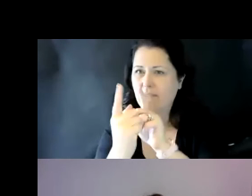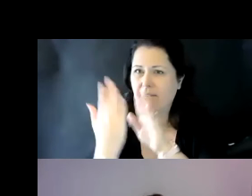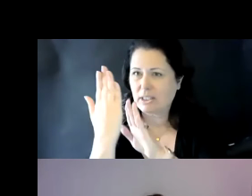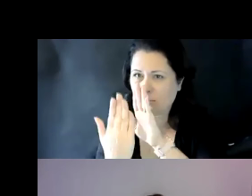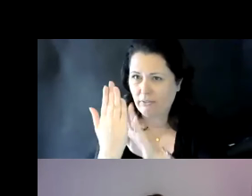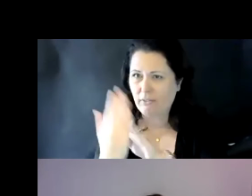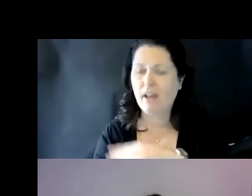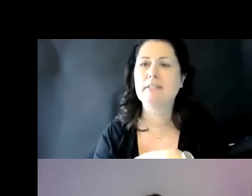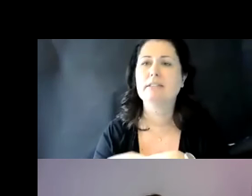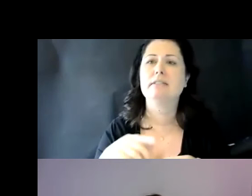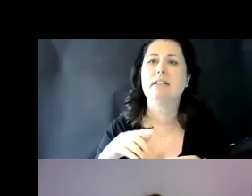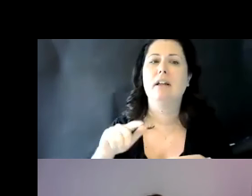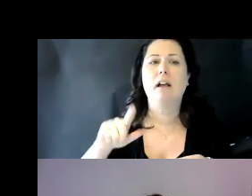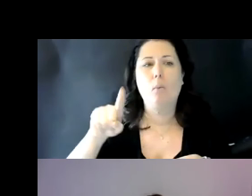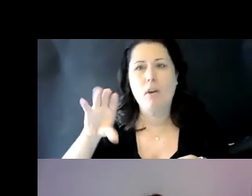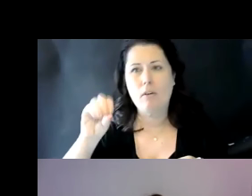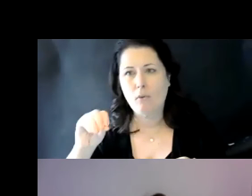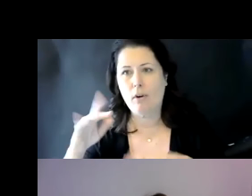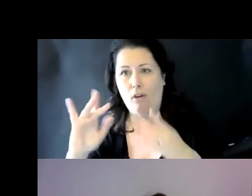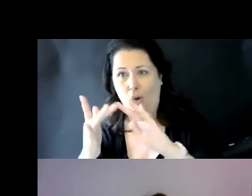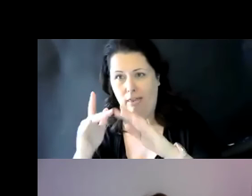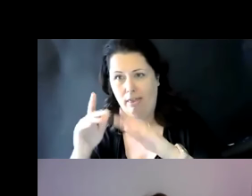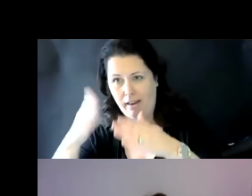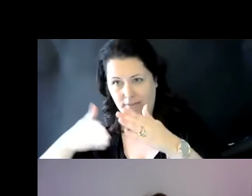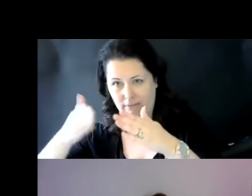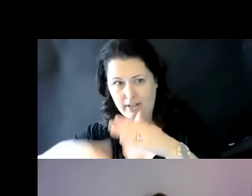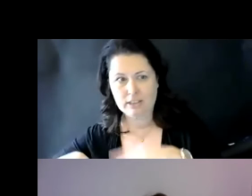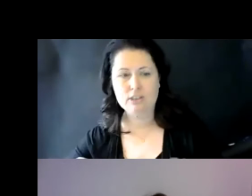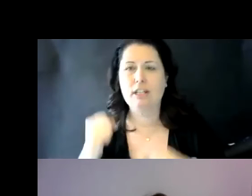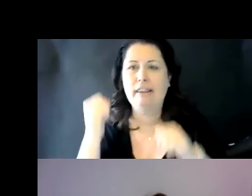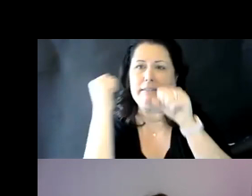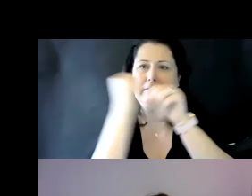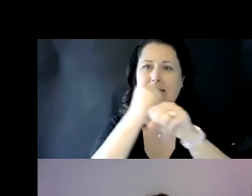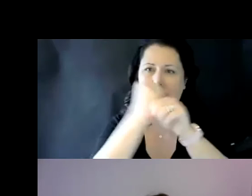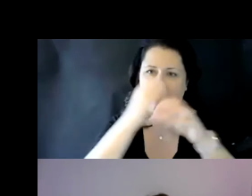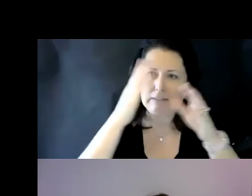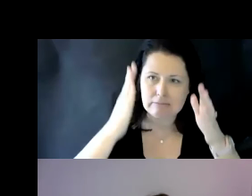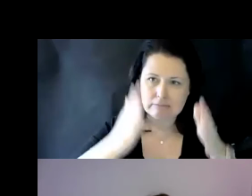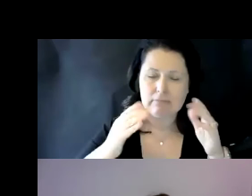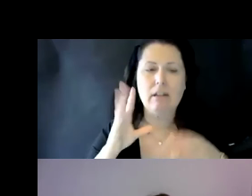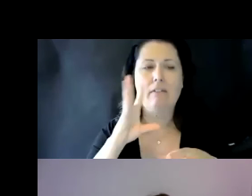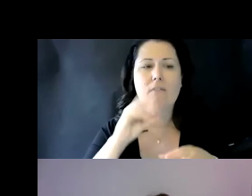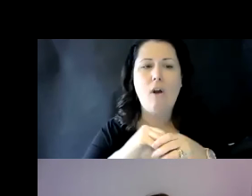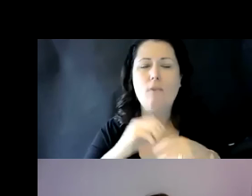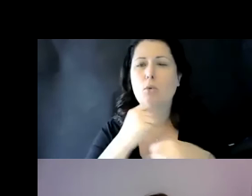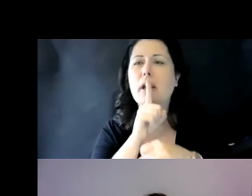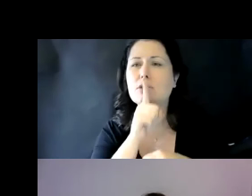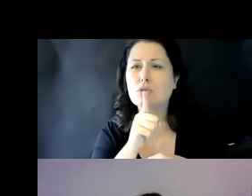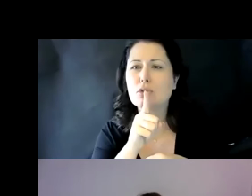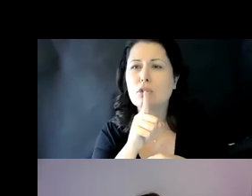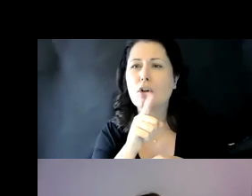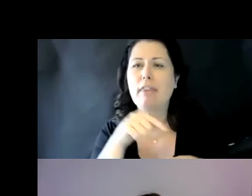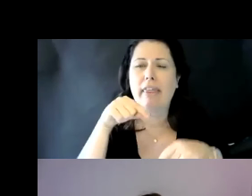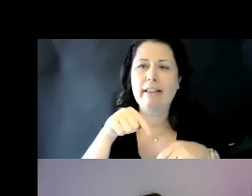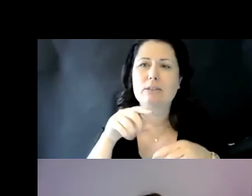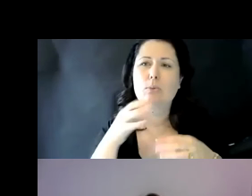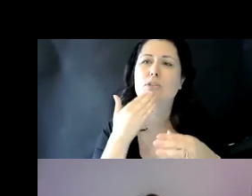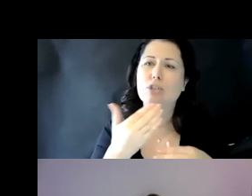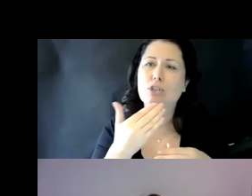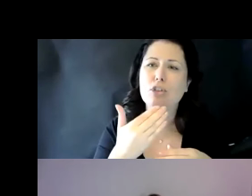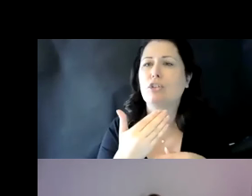114 online. And then we got our wonderful statisticians involved, and they did the statistics on it to make sure that we had a good, basically,